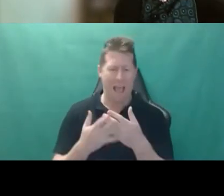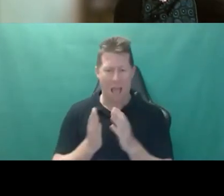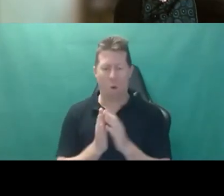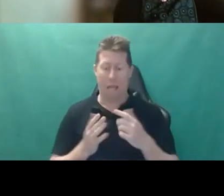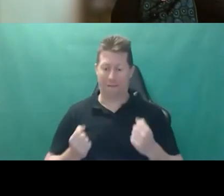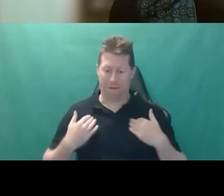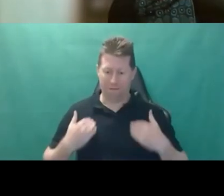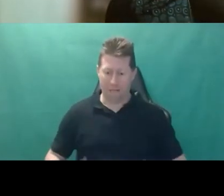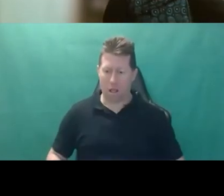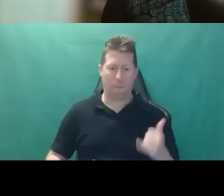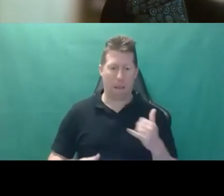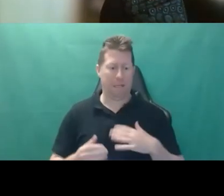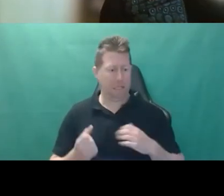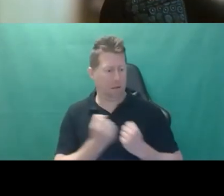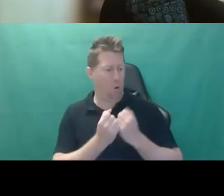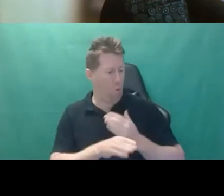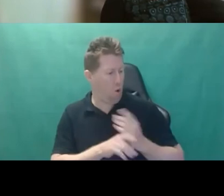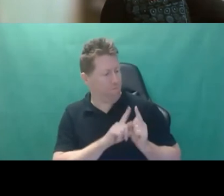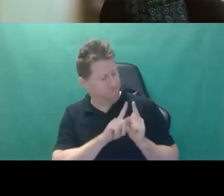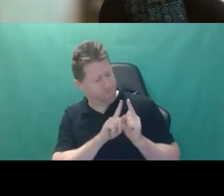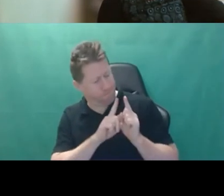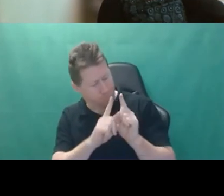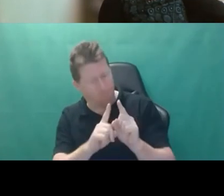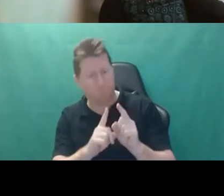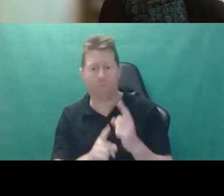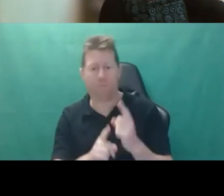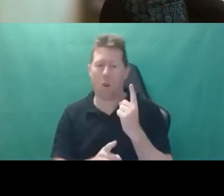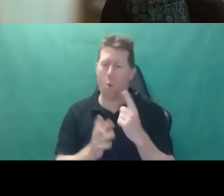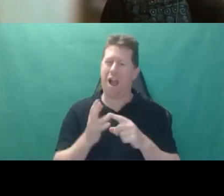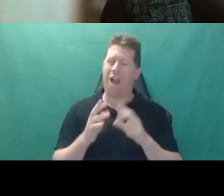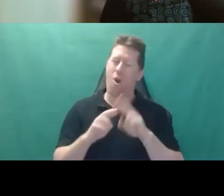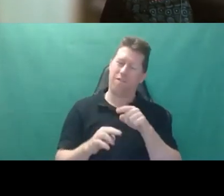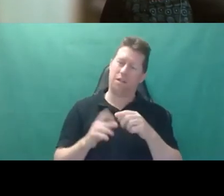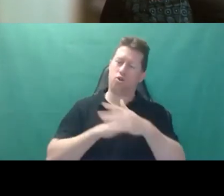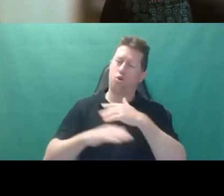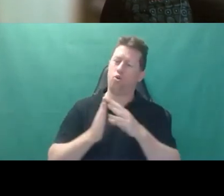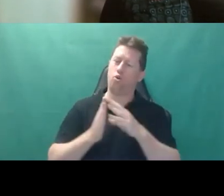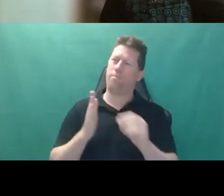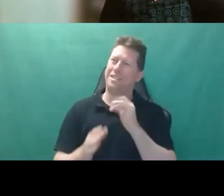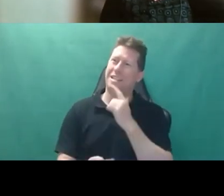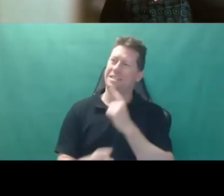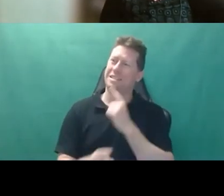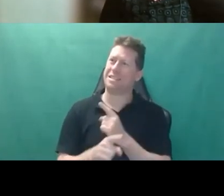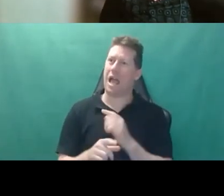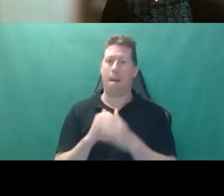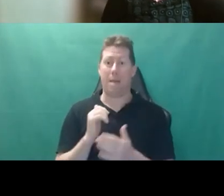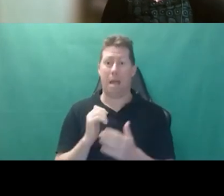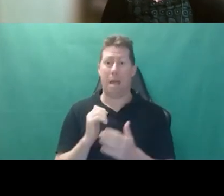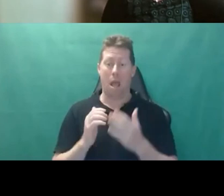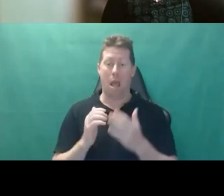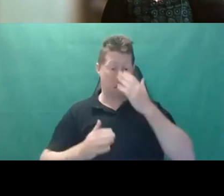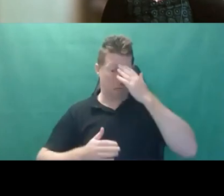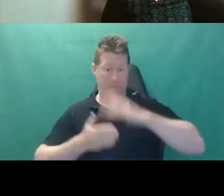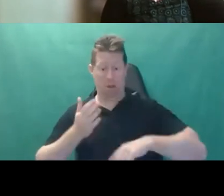which requires the support of a support worker. So one of the critiques of the social model is it doesn't bring in the, um, experience